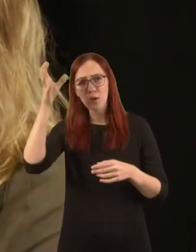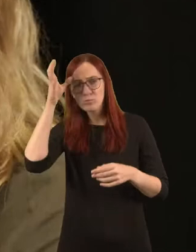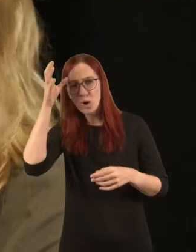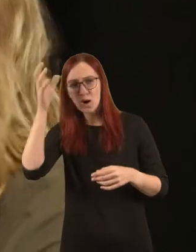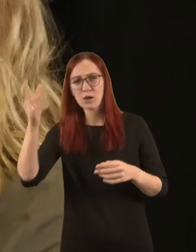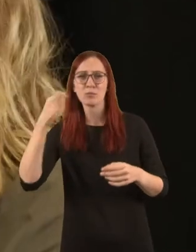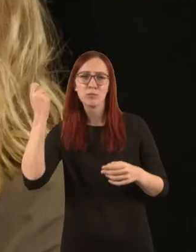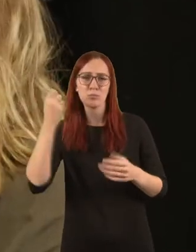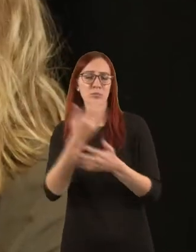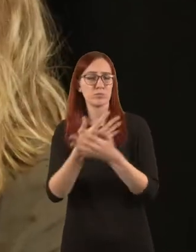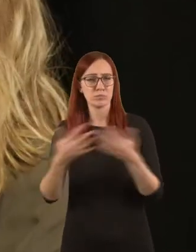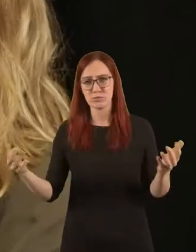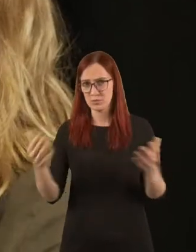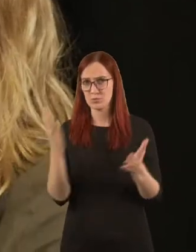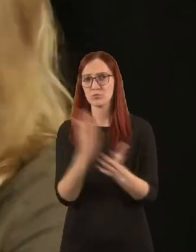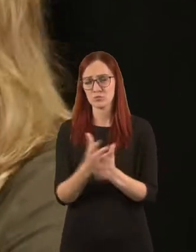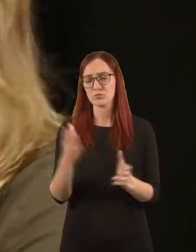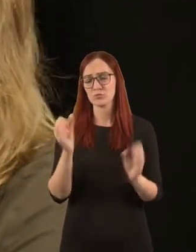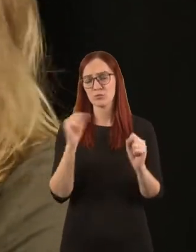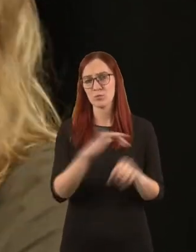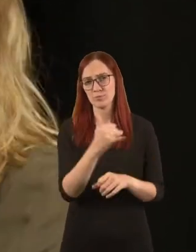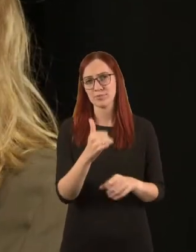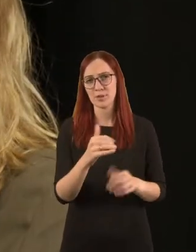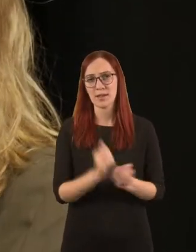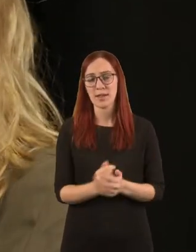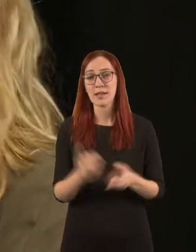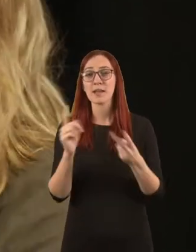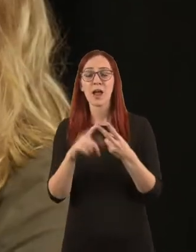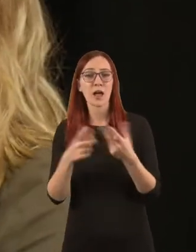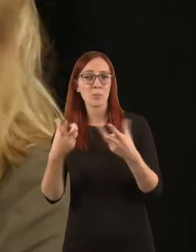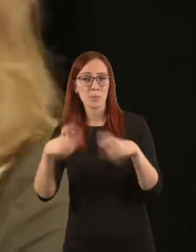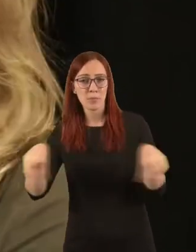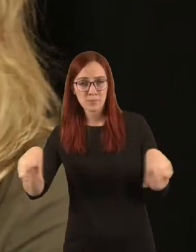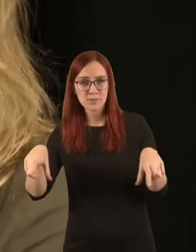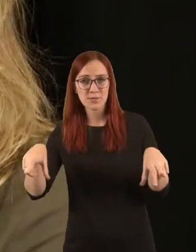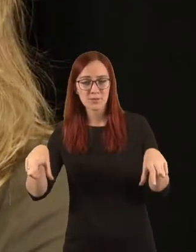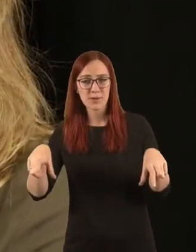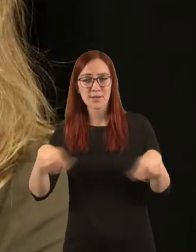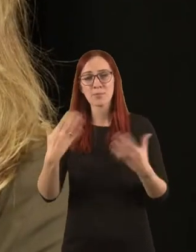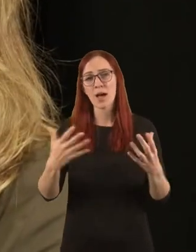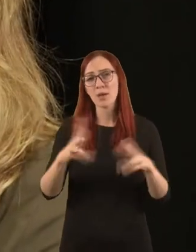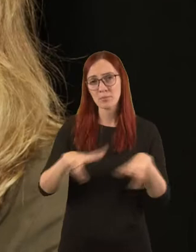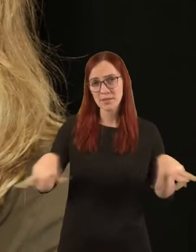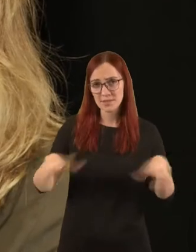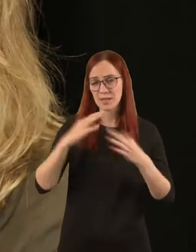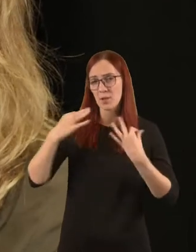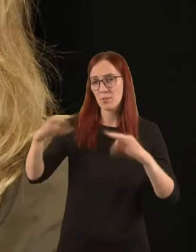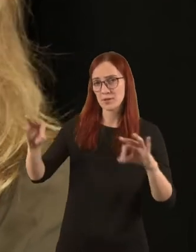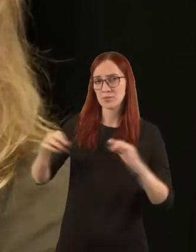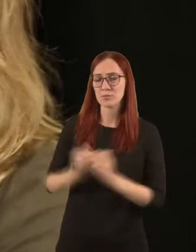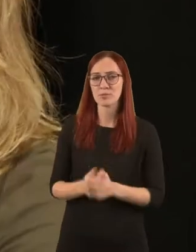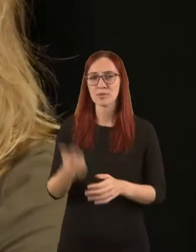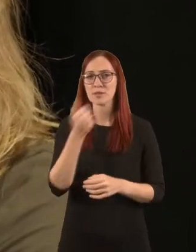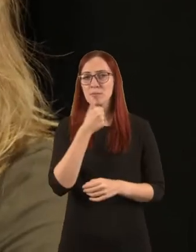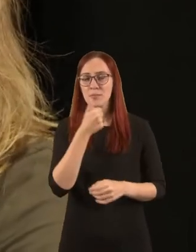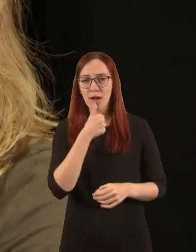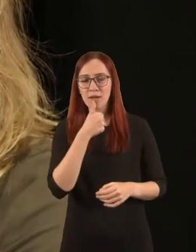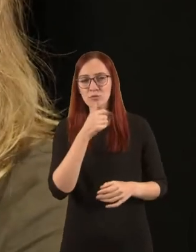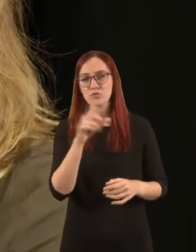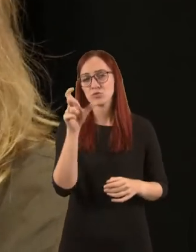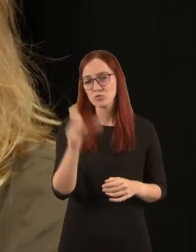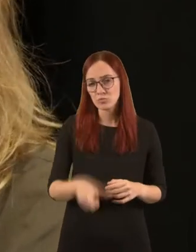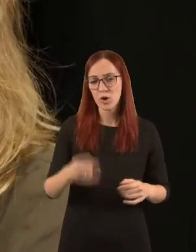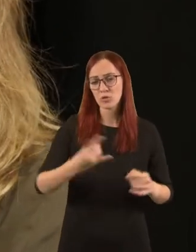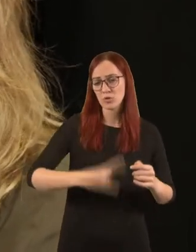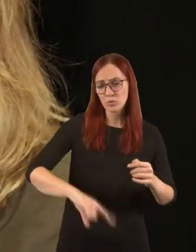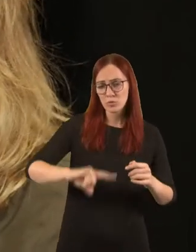ours. And very good that there are people who offer annual